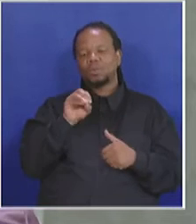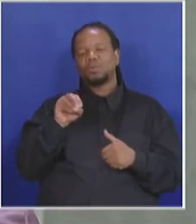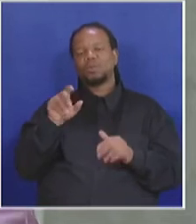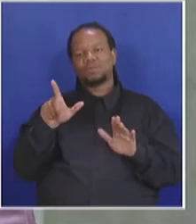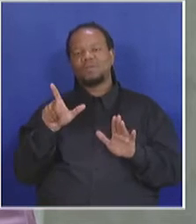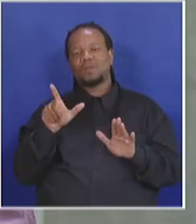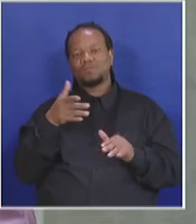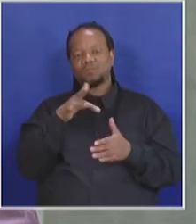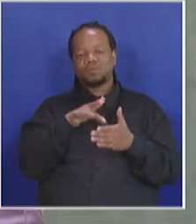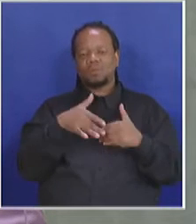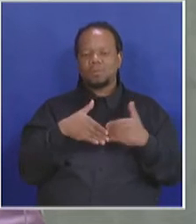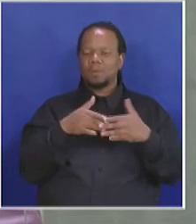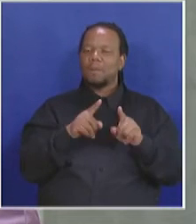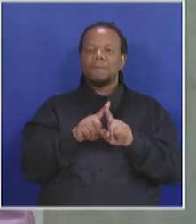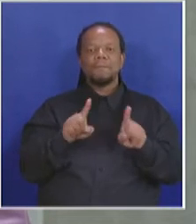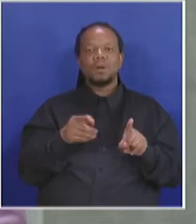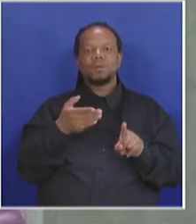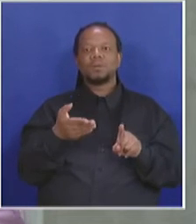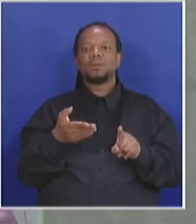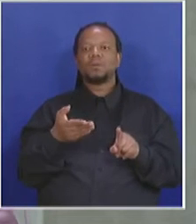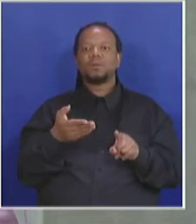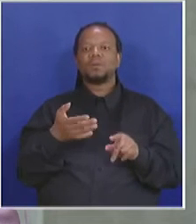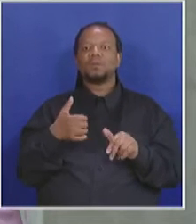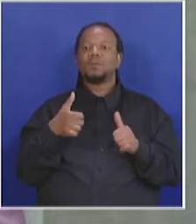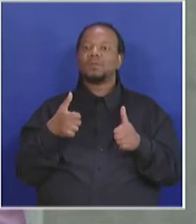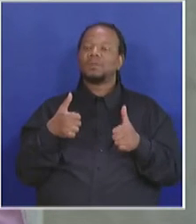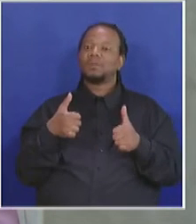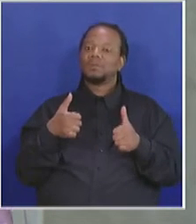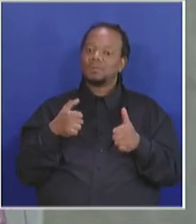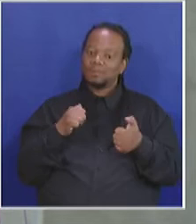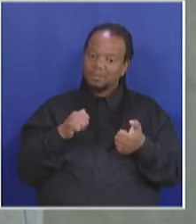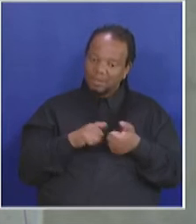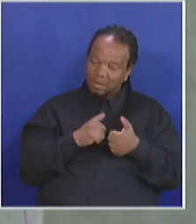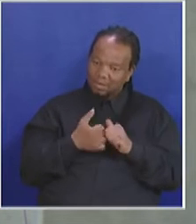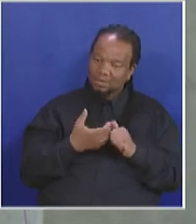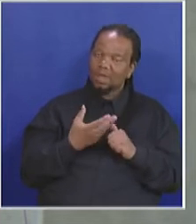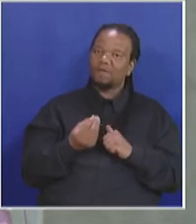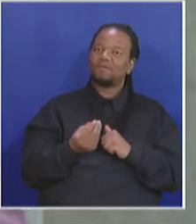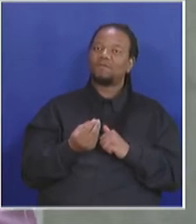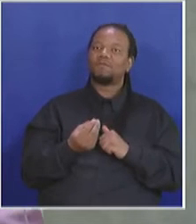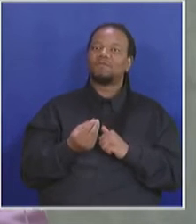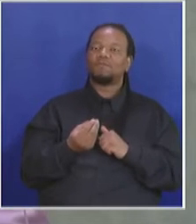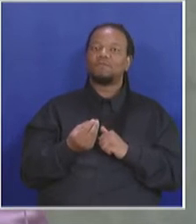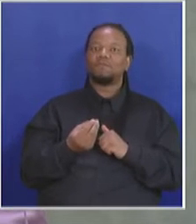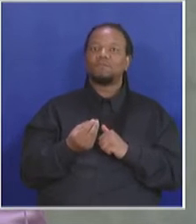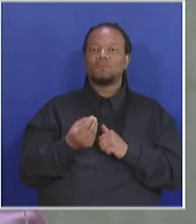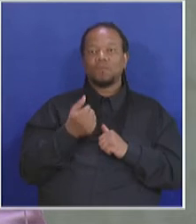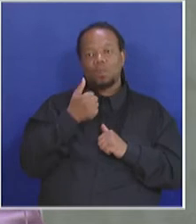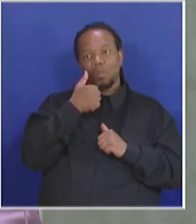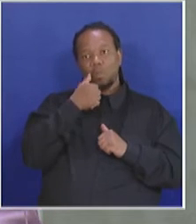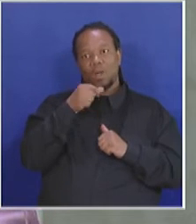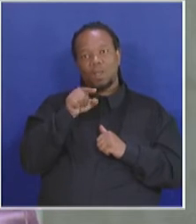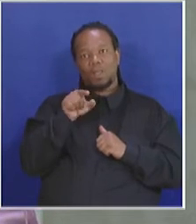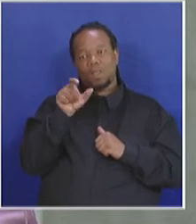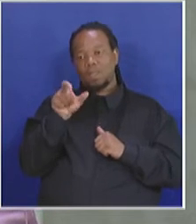center is experiencing the following challenges. One is that vacant positions for child and youth